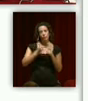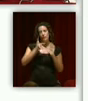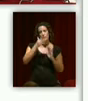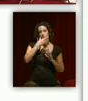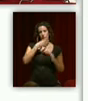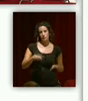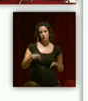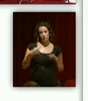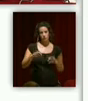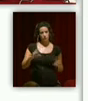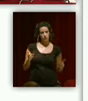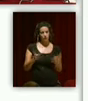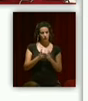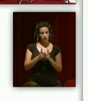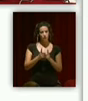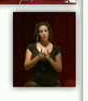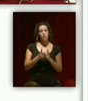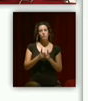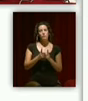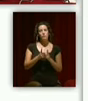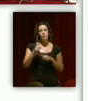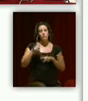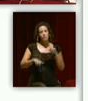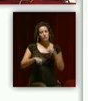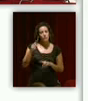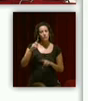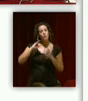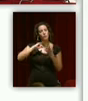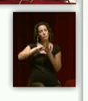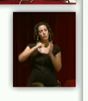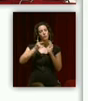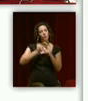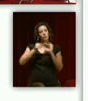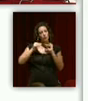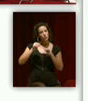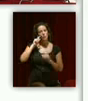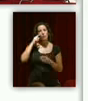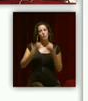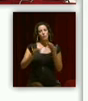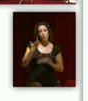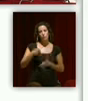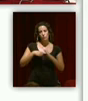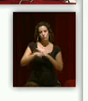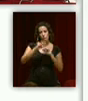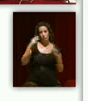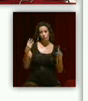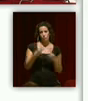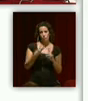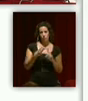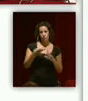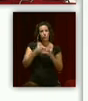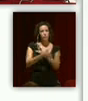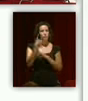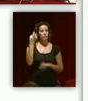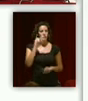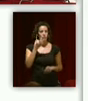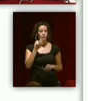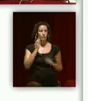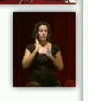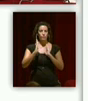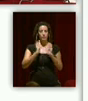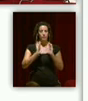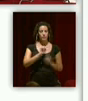a simplified methodology based on the accessibility assessment methodology,